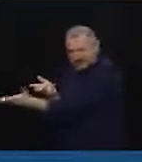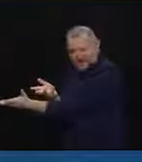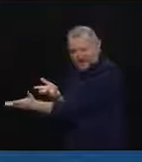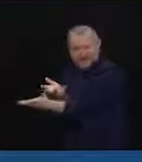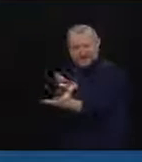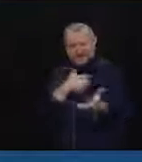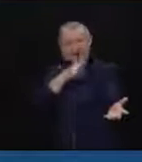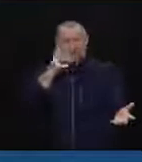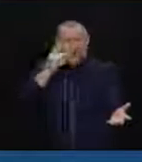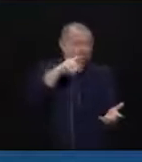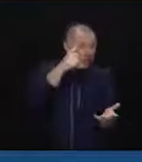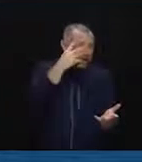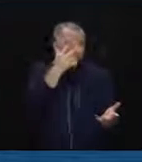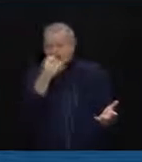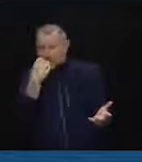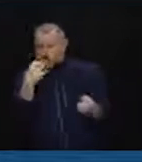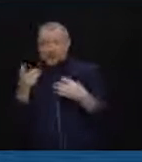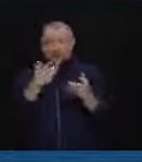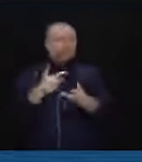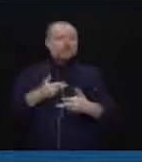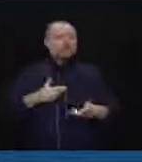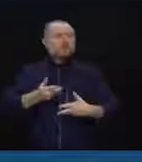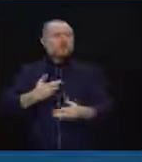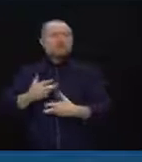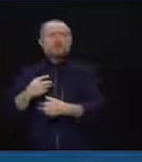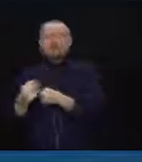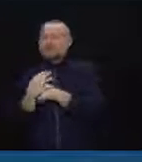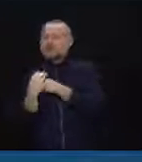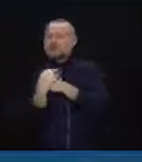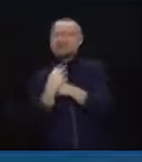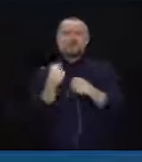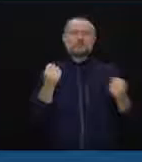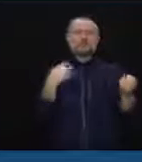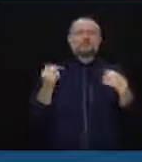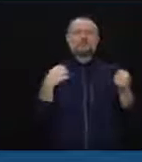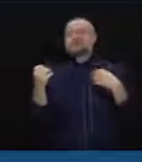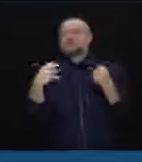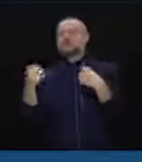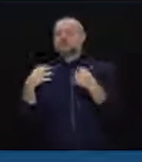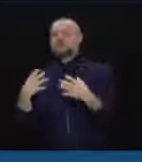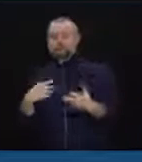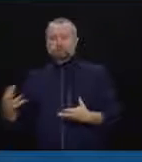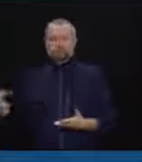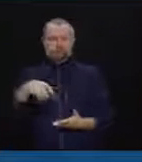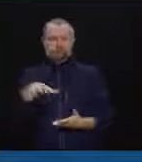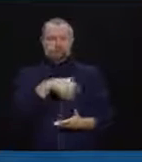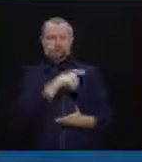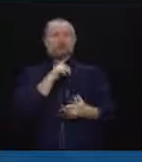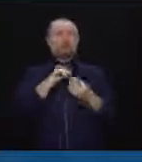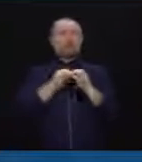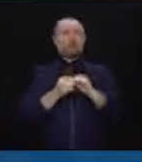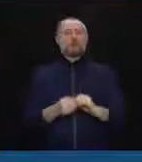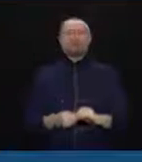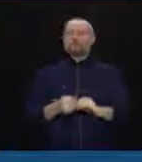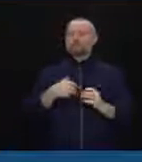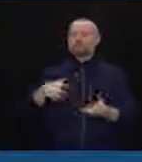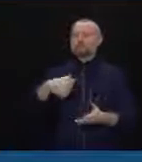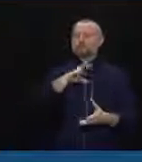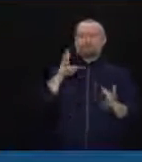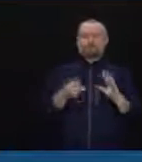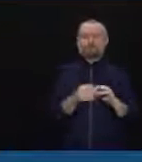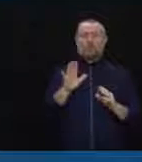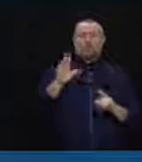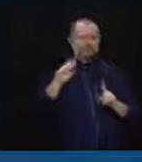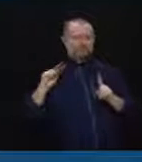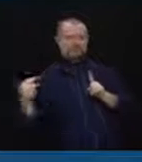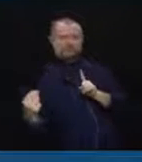So consulting with all of them has given me not just the data, but the on-the-ground view from the people that are most affected. And that's how